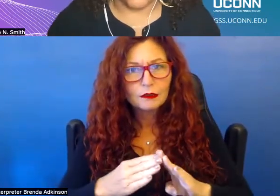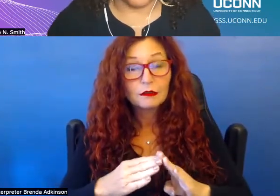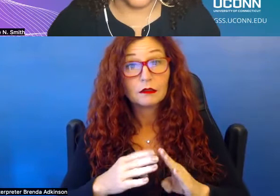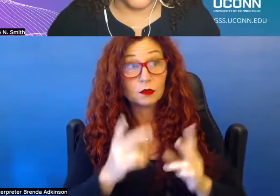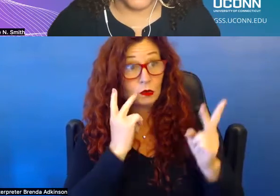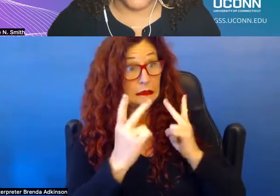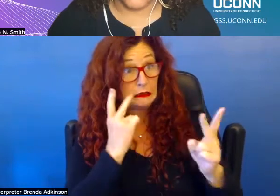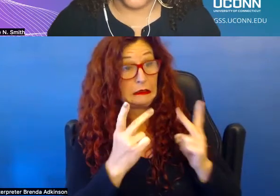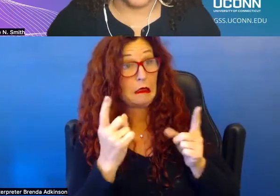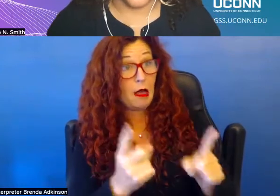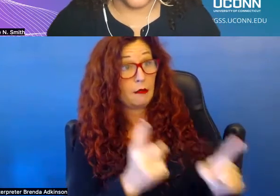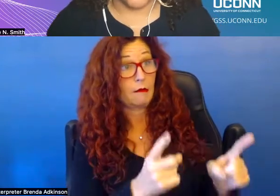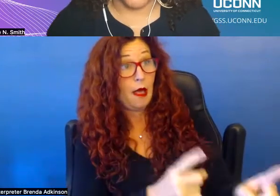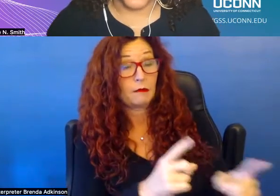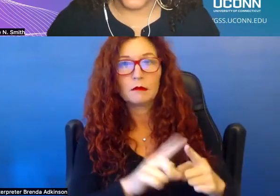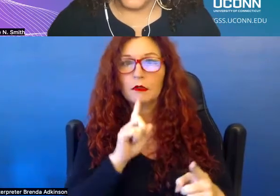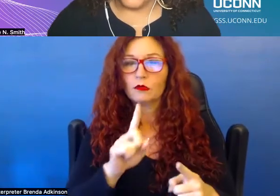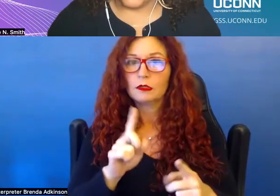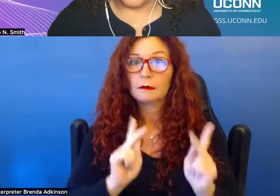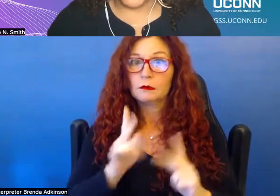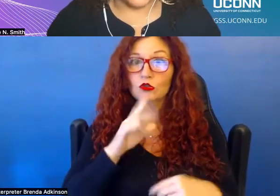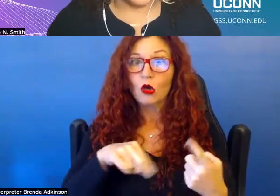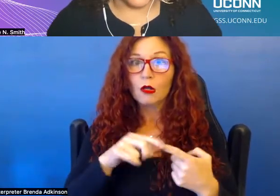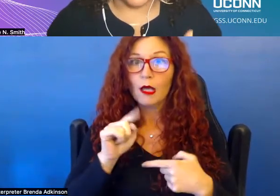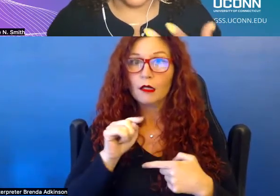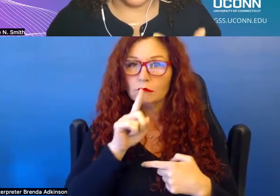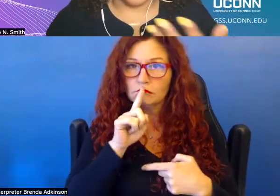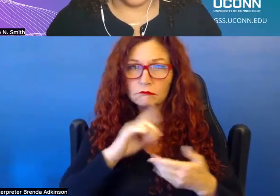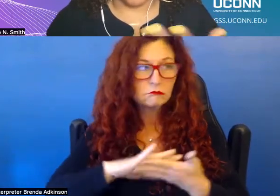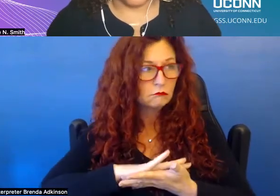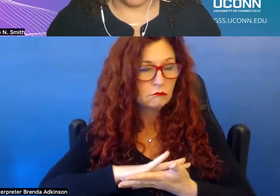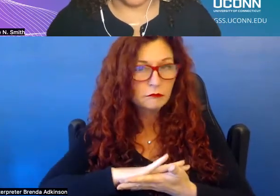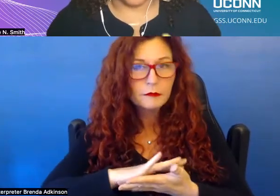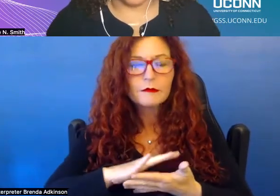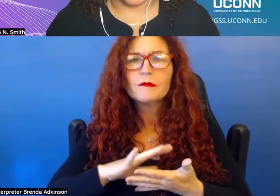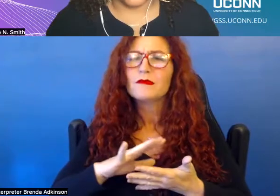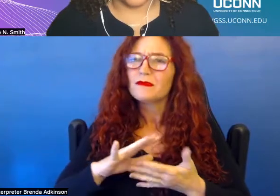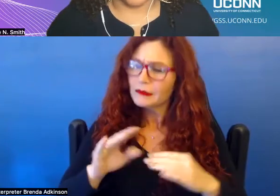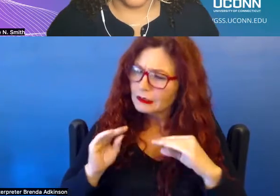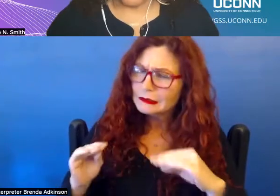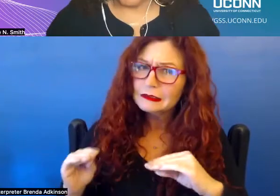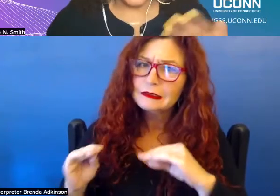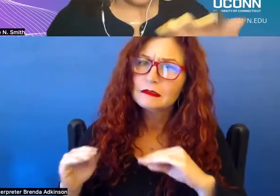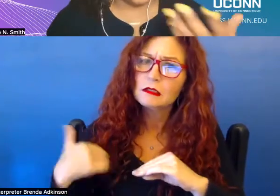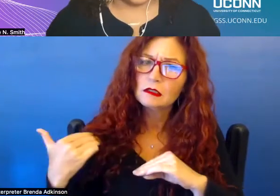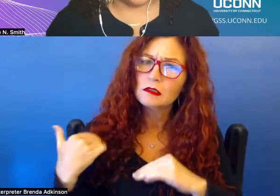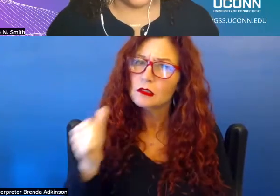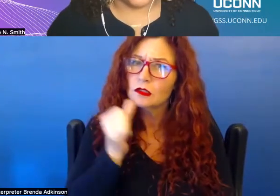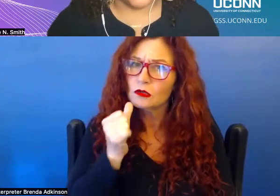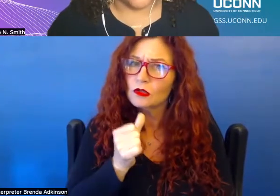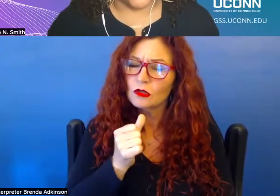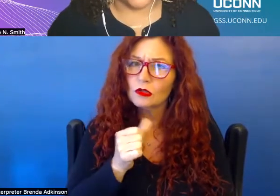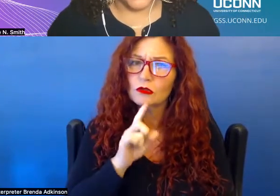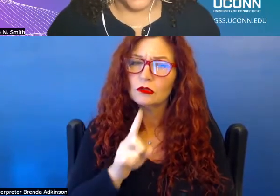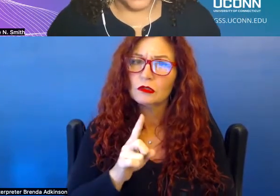that I understood because I was doing that kind of work and seeing that young people and girls in particular were rendered invisible